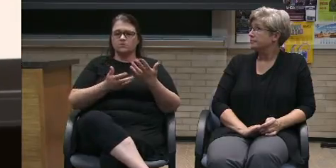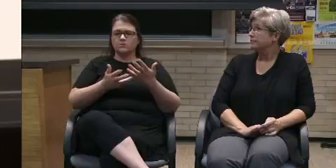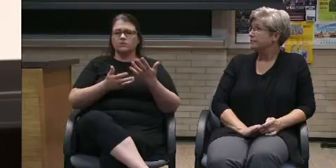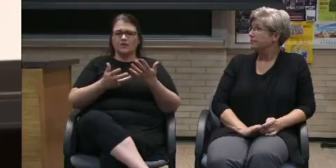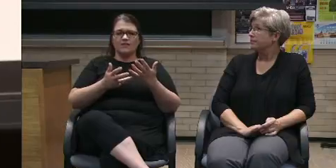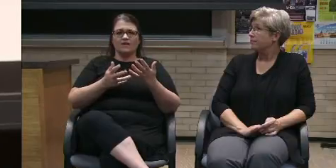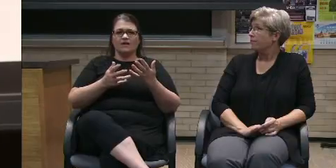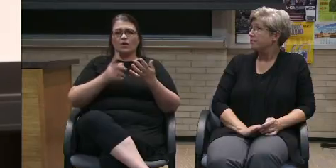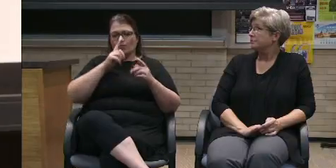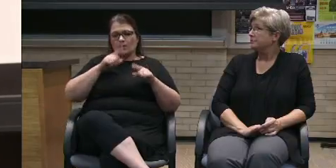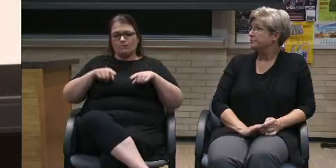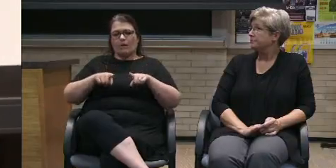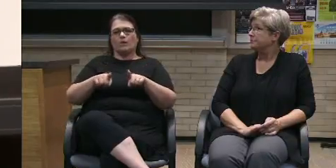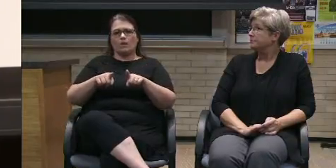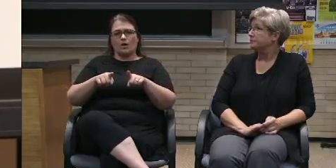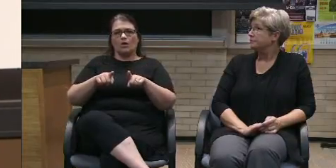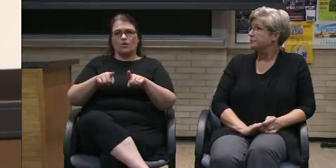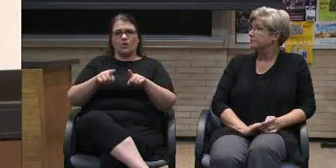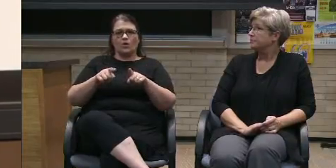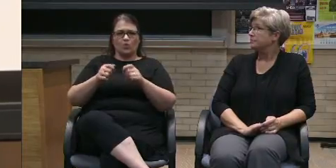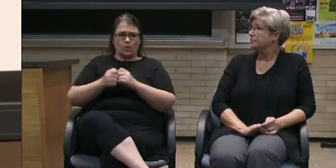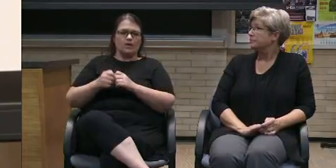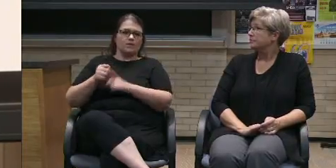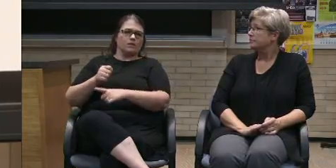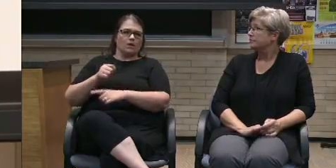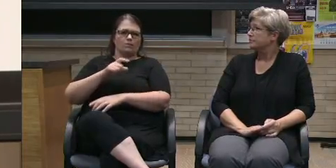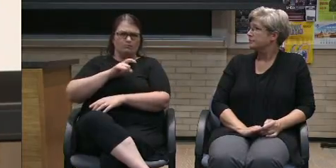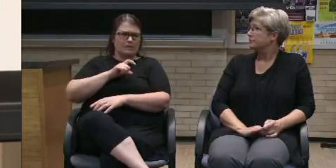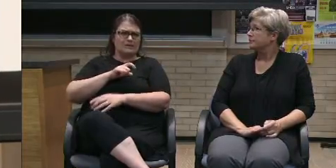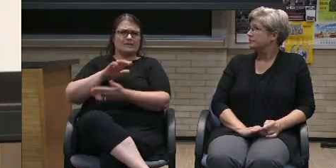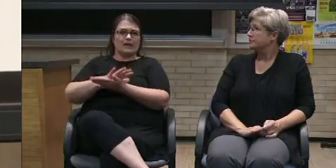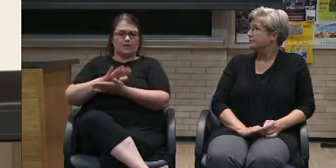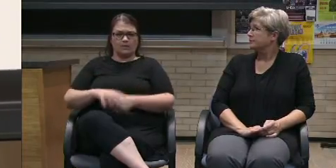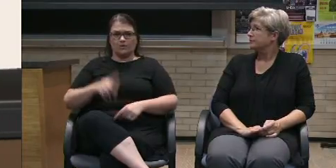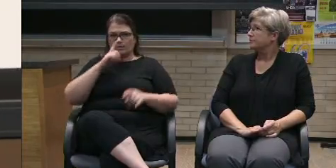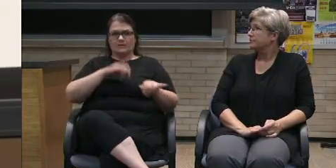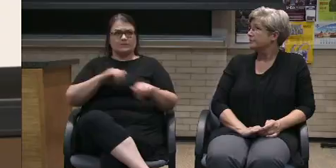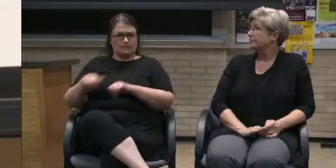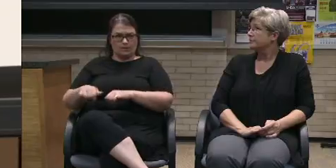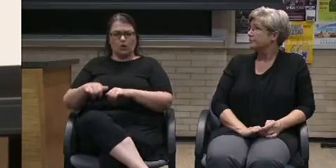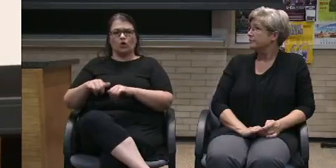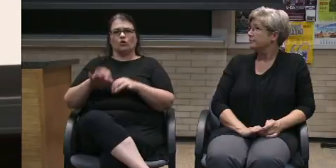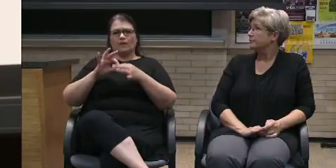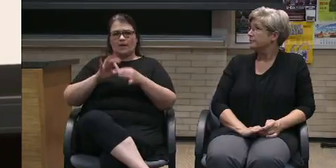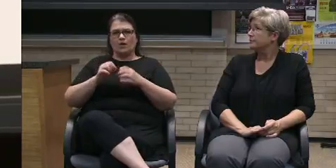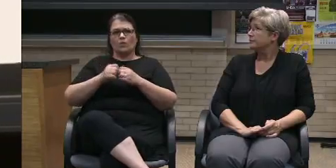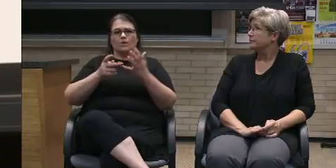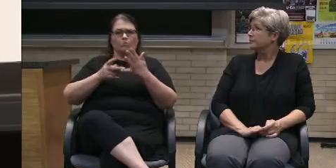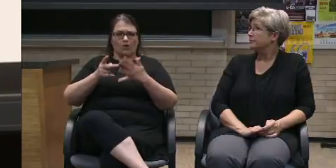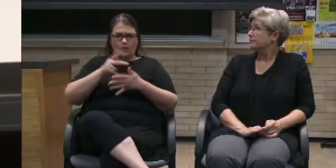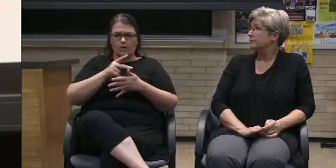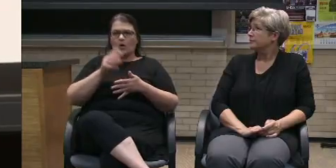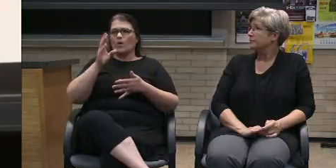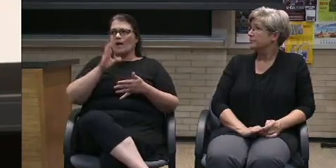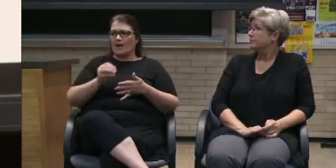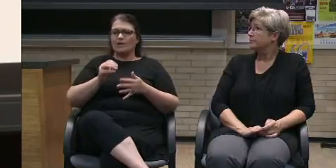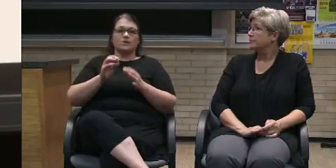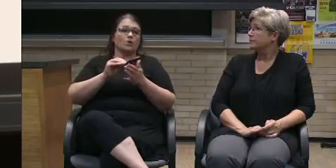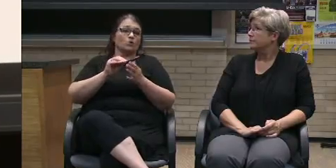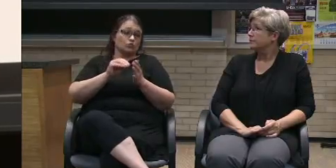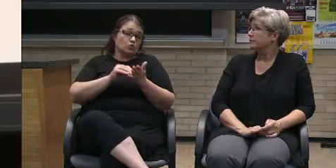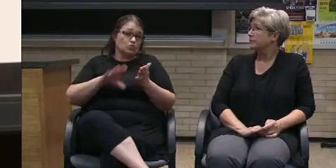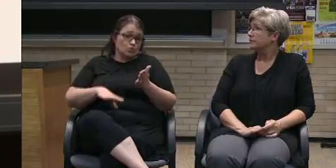very parallel with, we have Police Academy. Very, very similar in terms of the portfolio, as well as, most importantly, the student